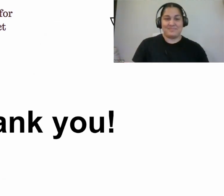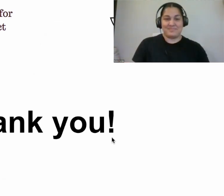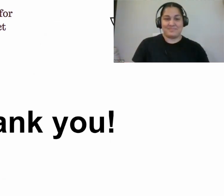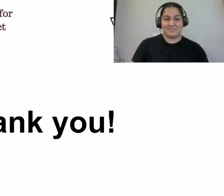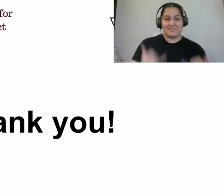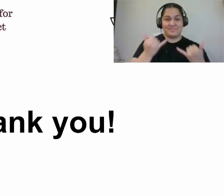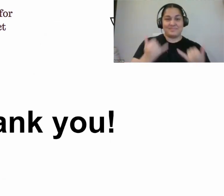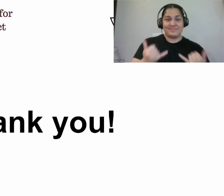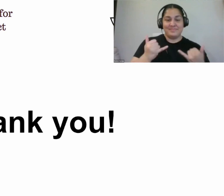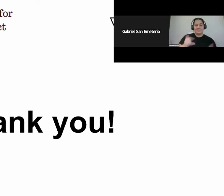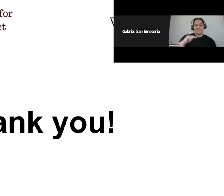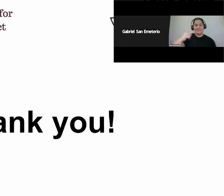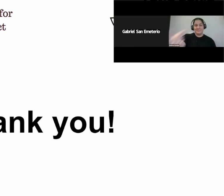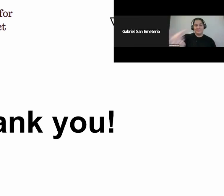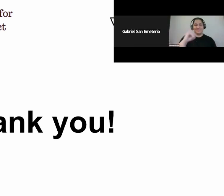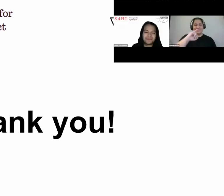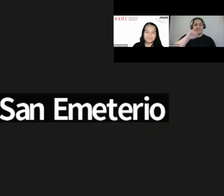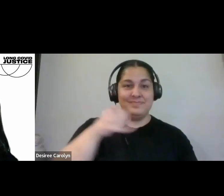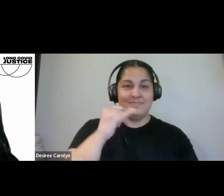to JD.